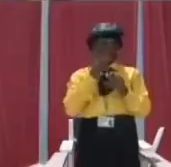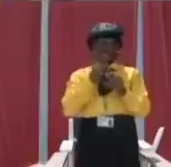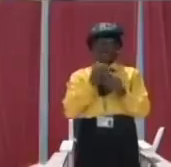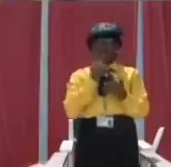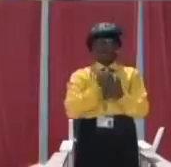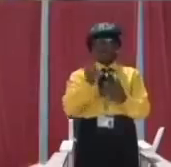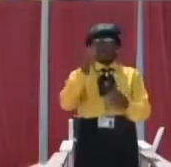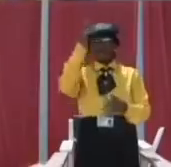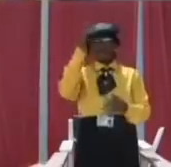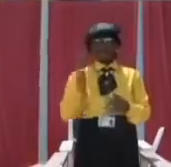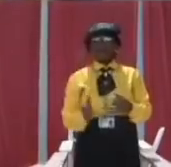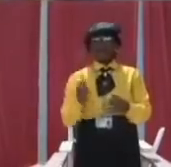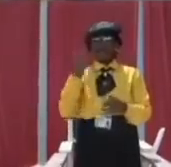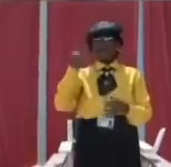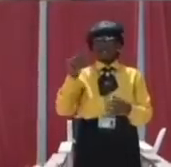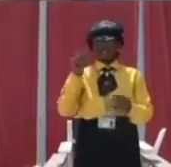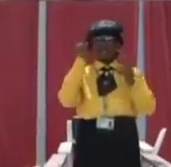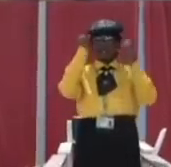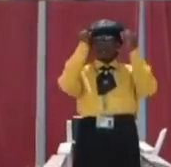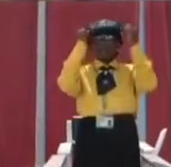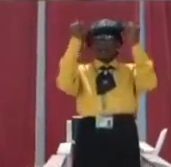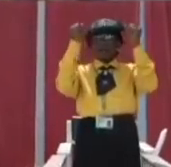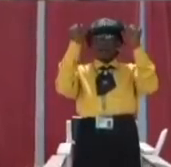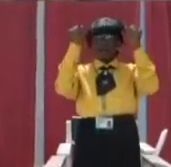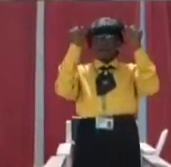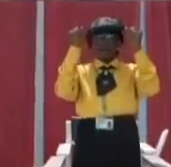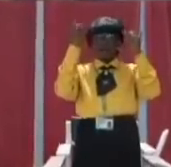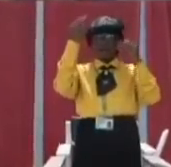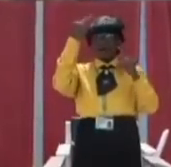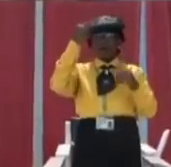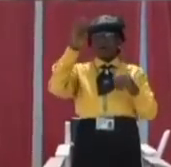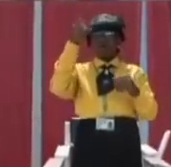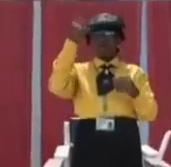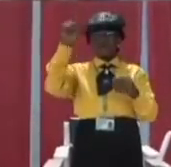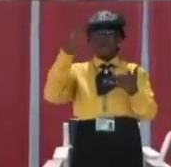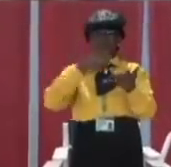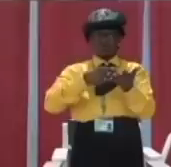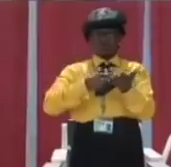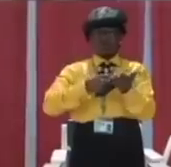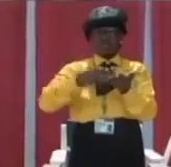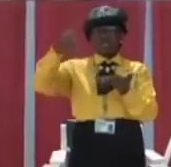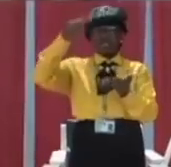By the power of the Holy Spirit,